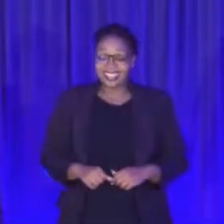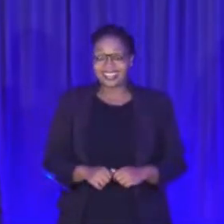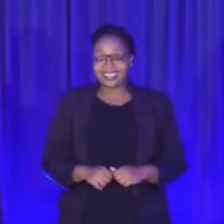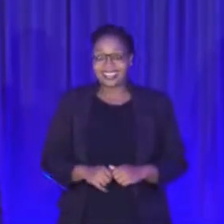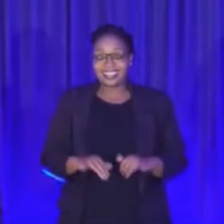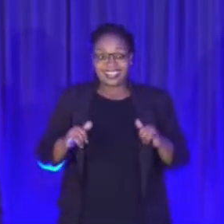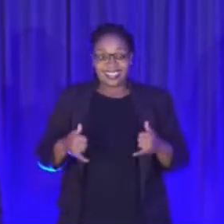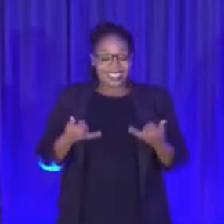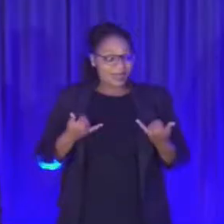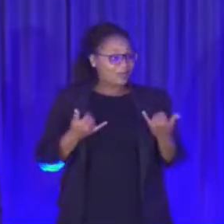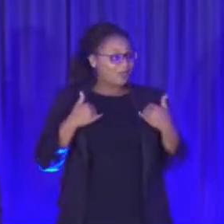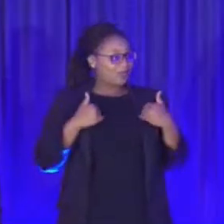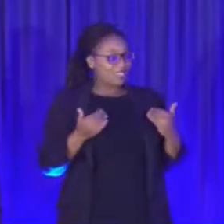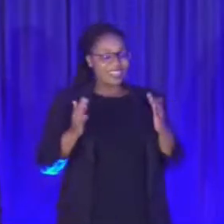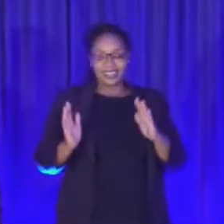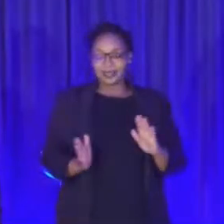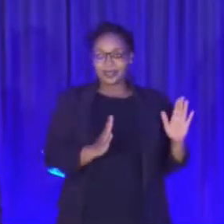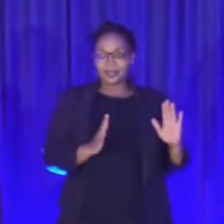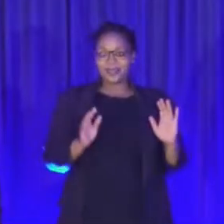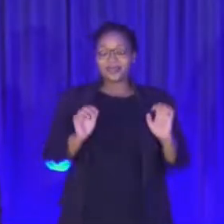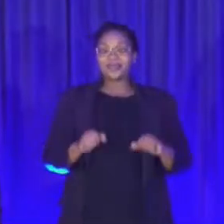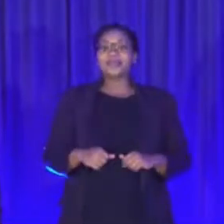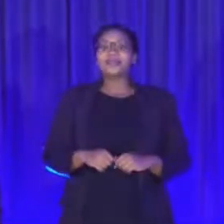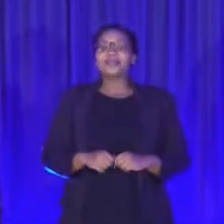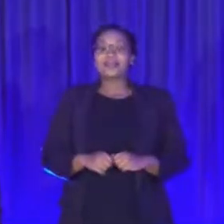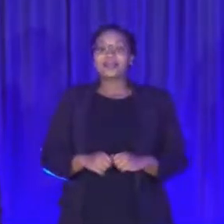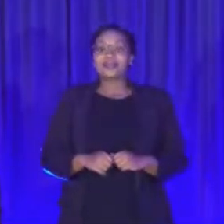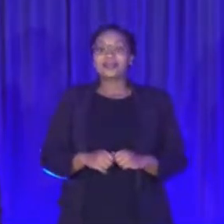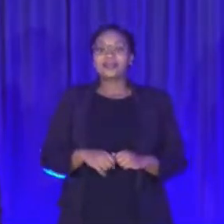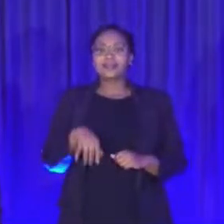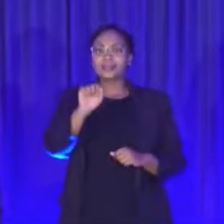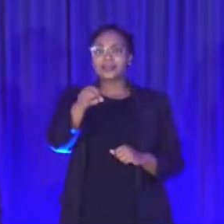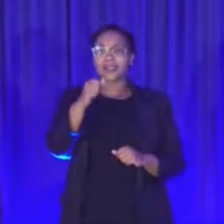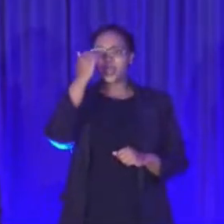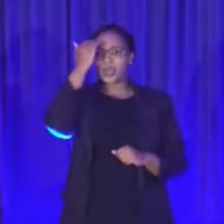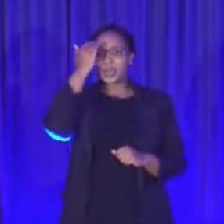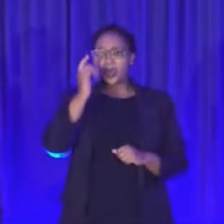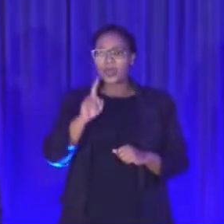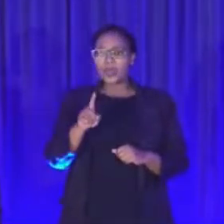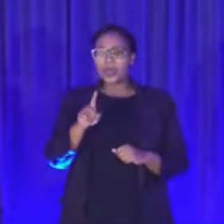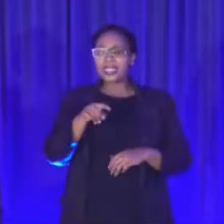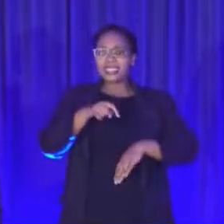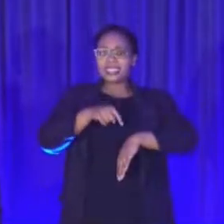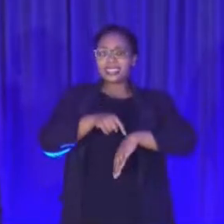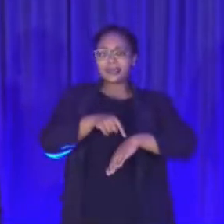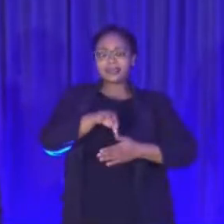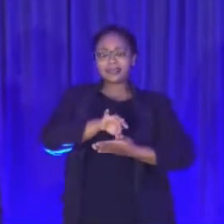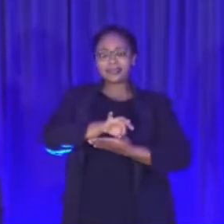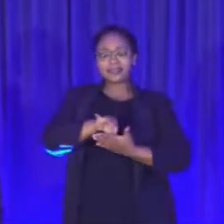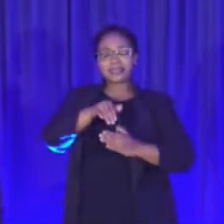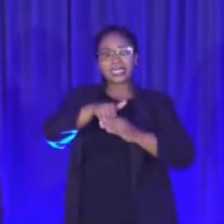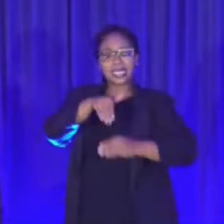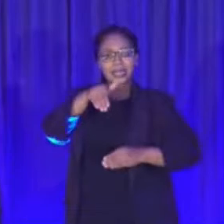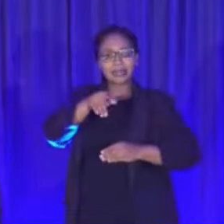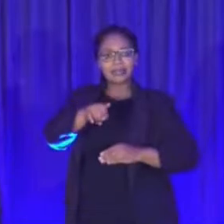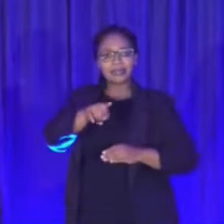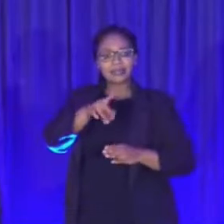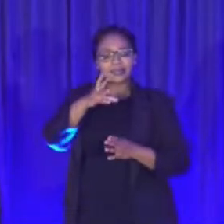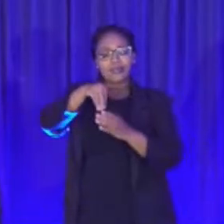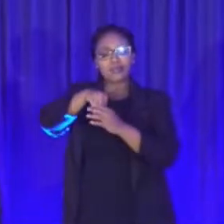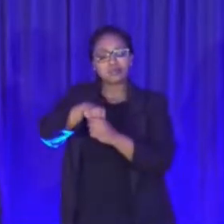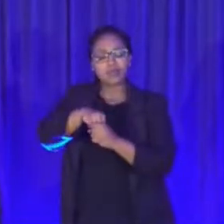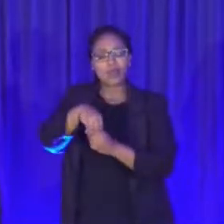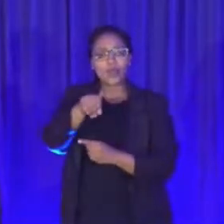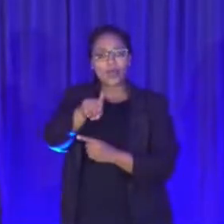straight into it, yes? Besides that, we know that elections carry an identity and a